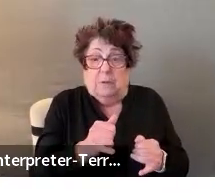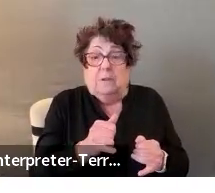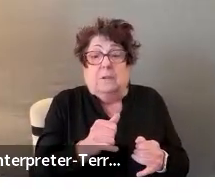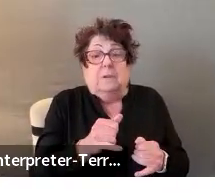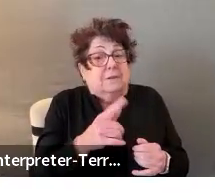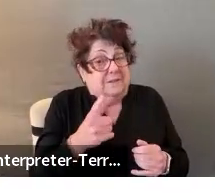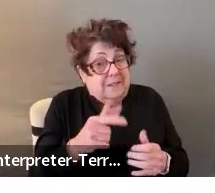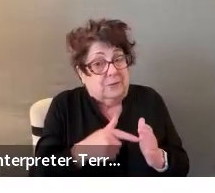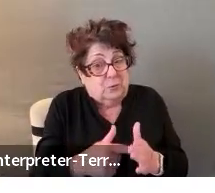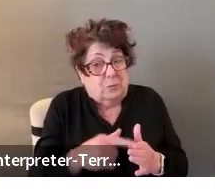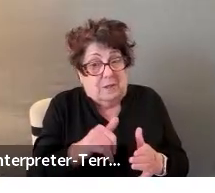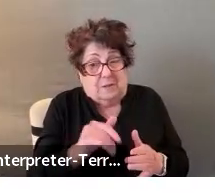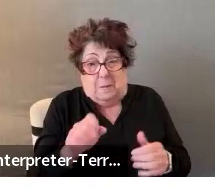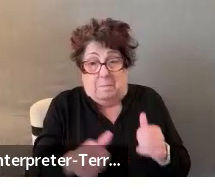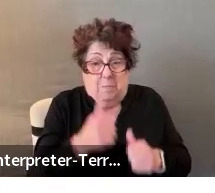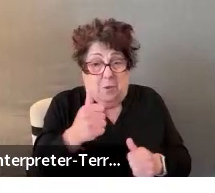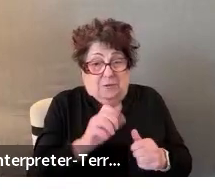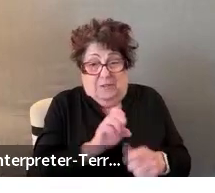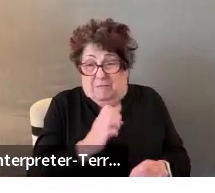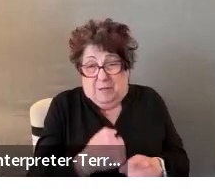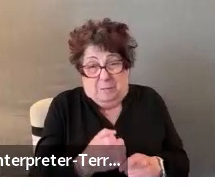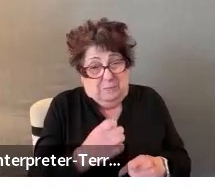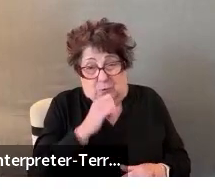problem. This shifts the perspective.